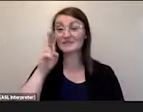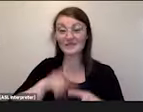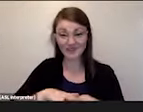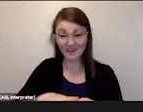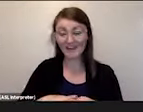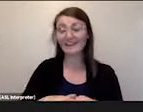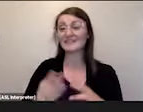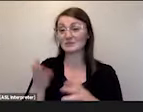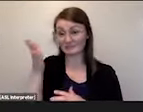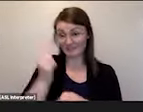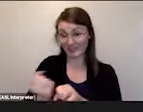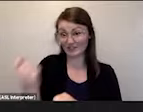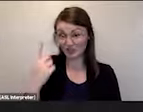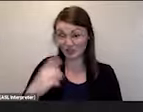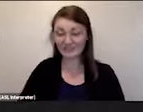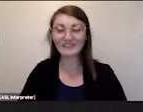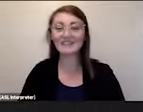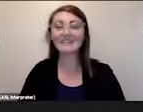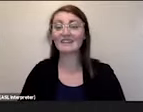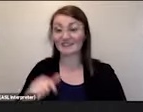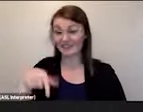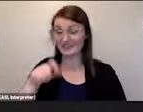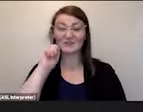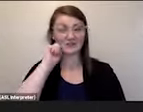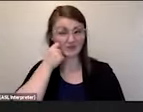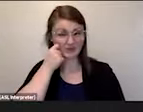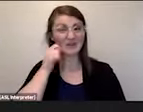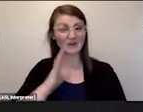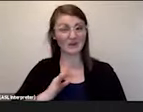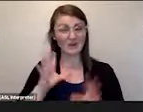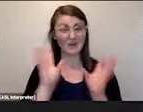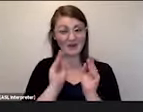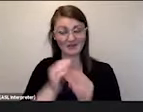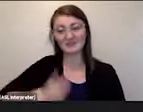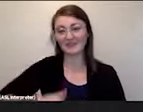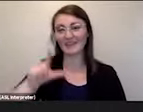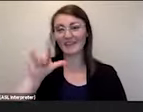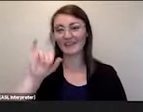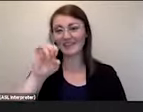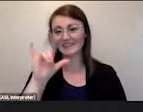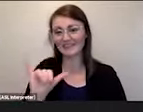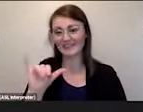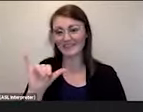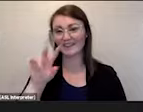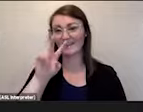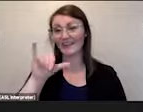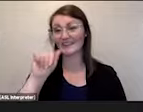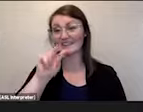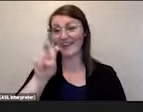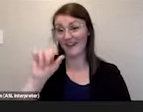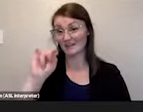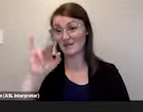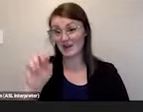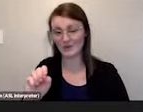and it's a super cool conference. So I'm Lindsay Yazzolino, and as Anna mentioned, I have this lovely